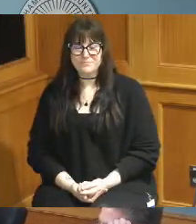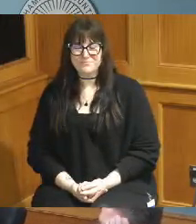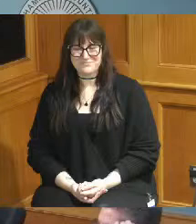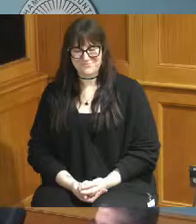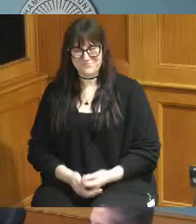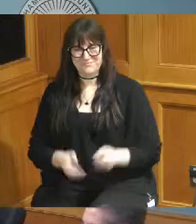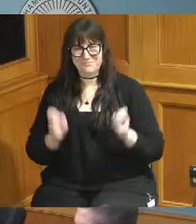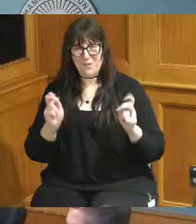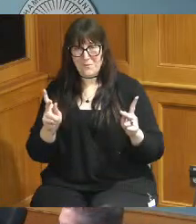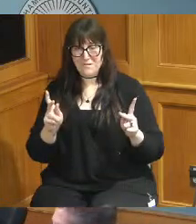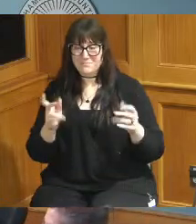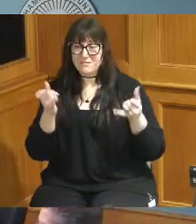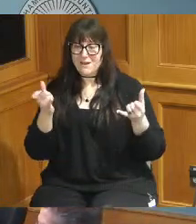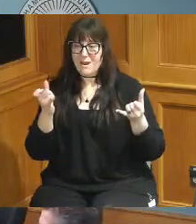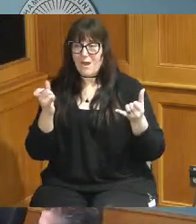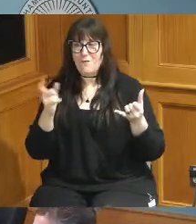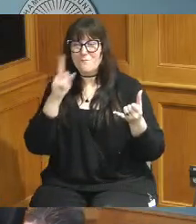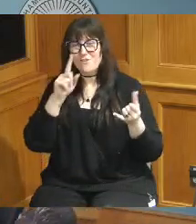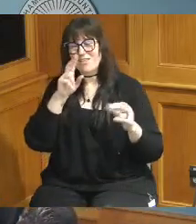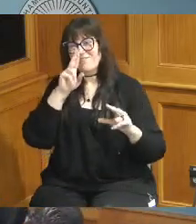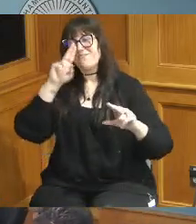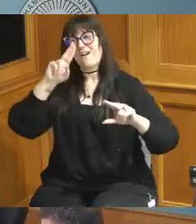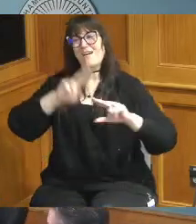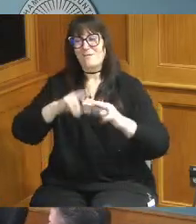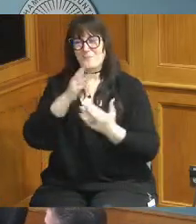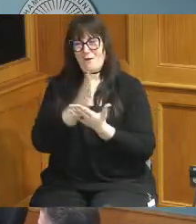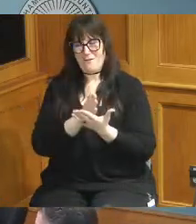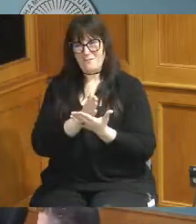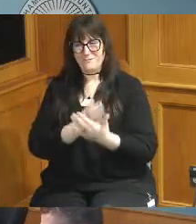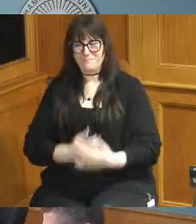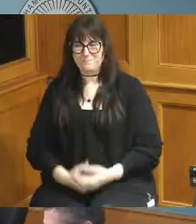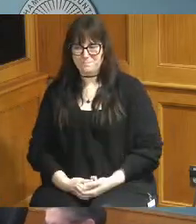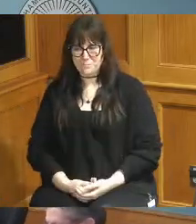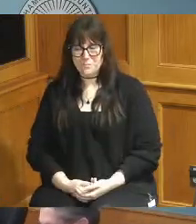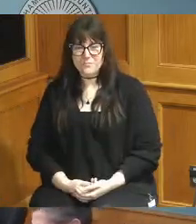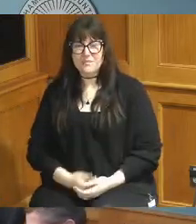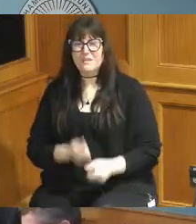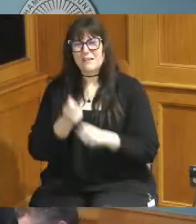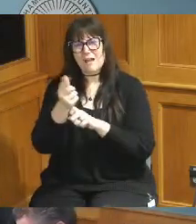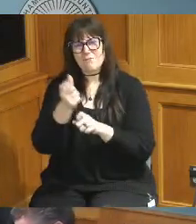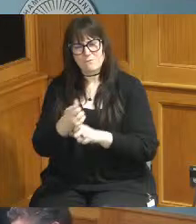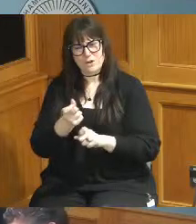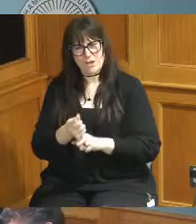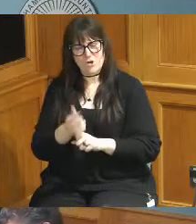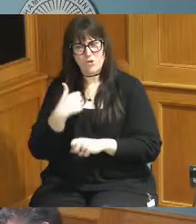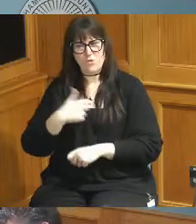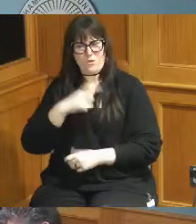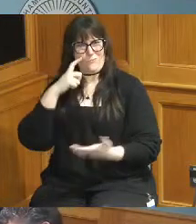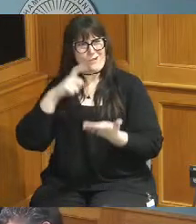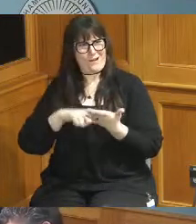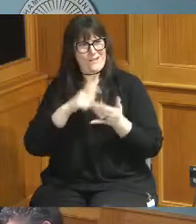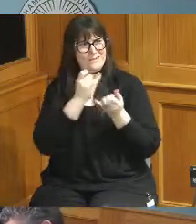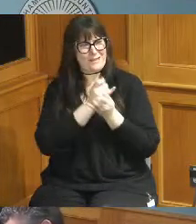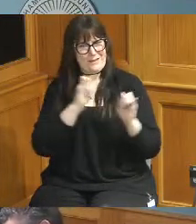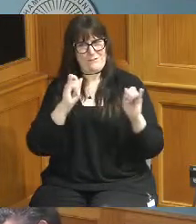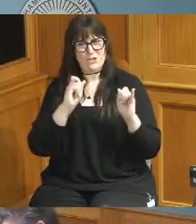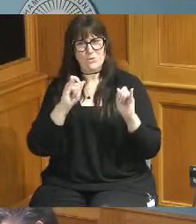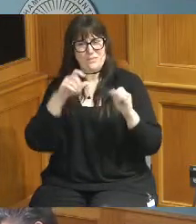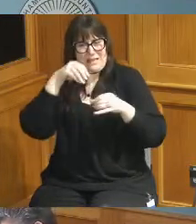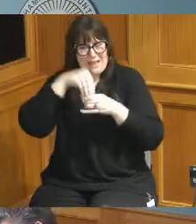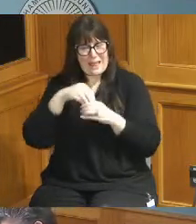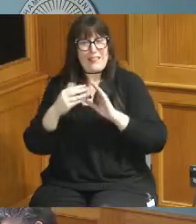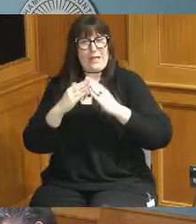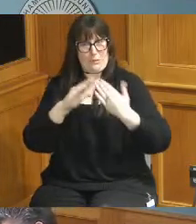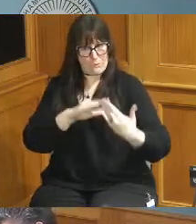Right, and now to the fun part. So we, every year, recognize individuals in our